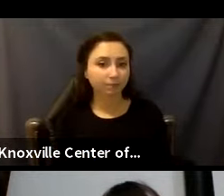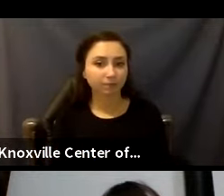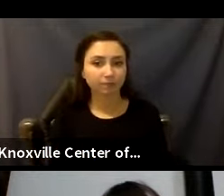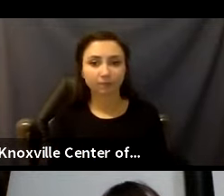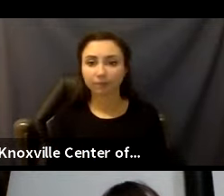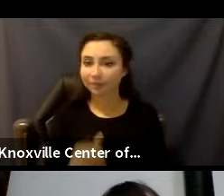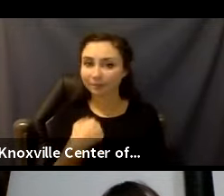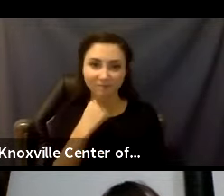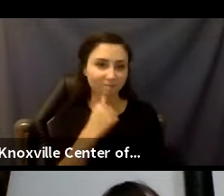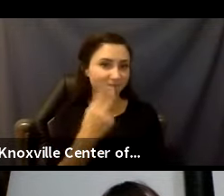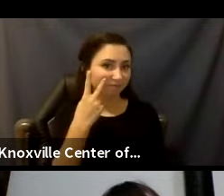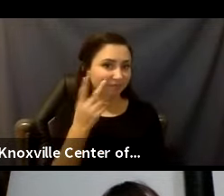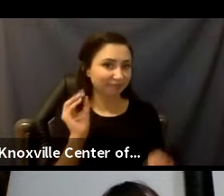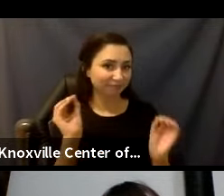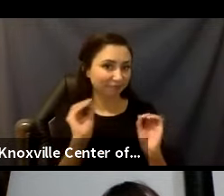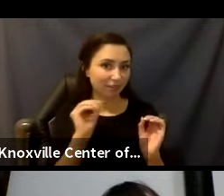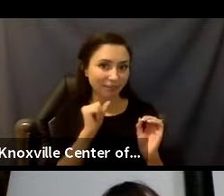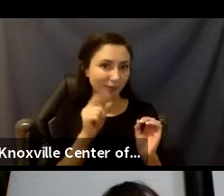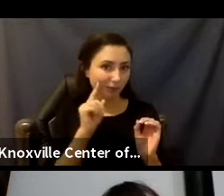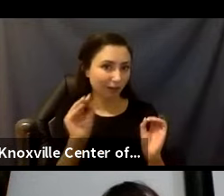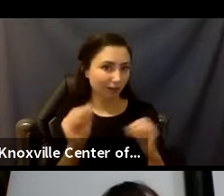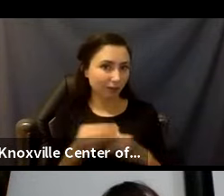I have not. I don't think our office has.